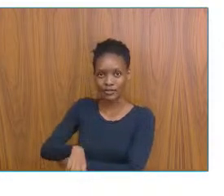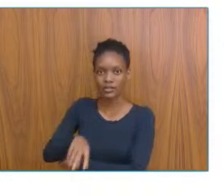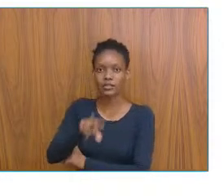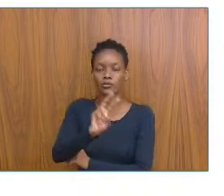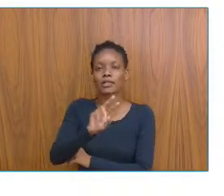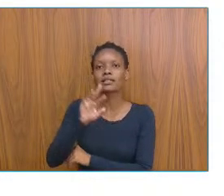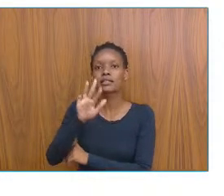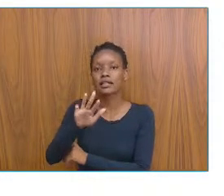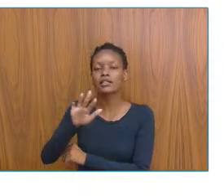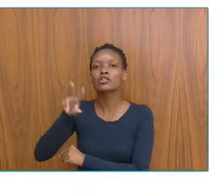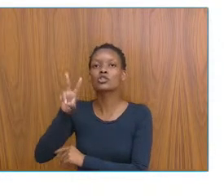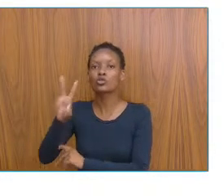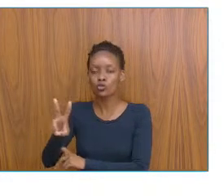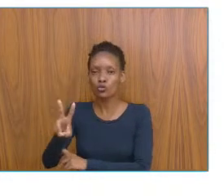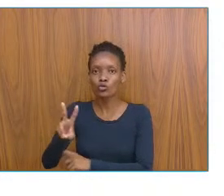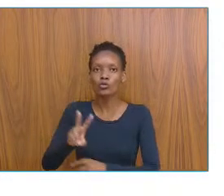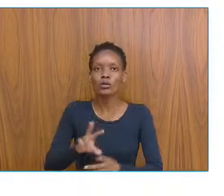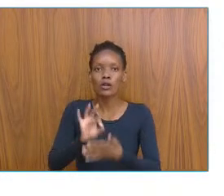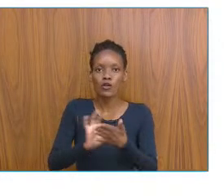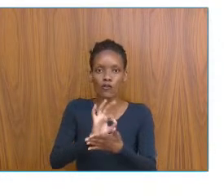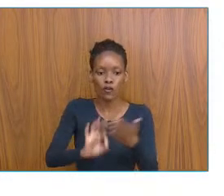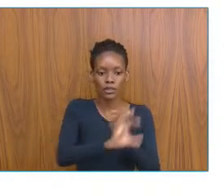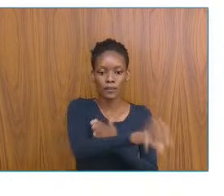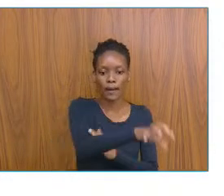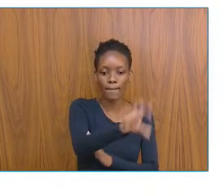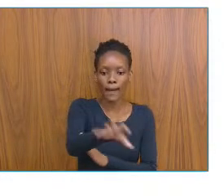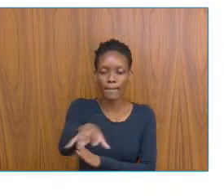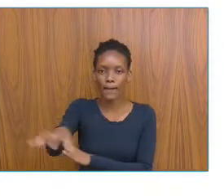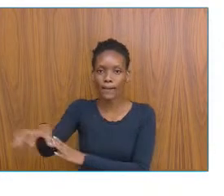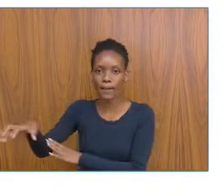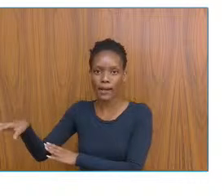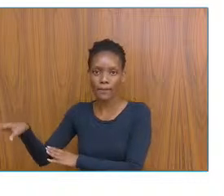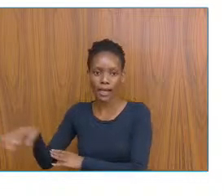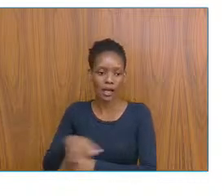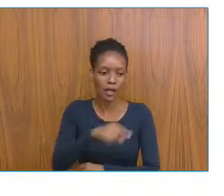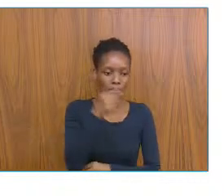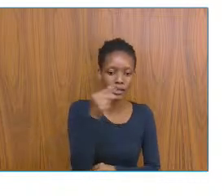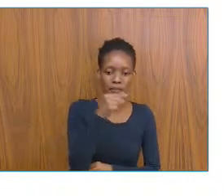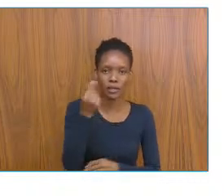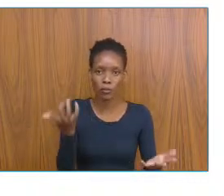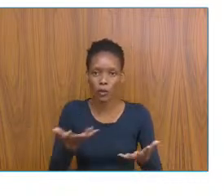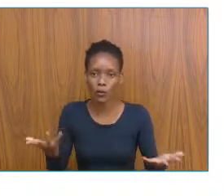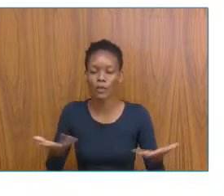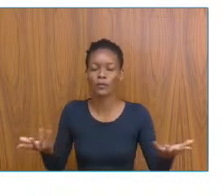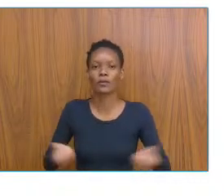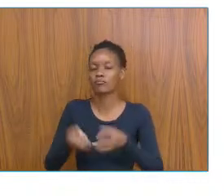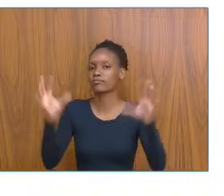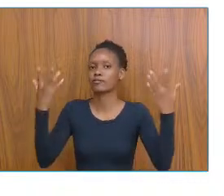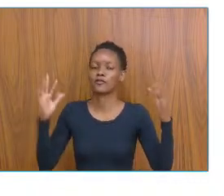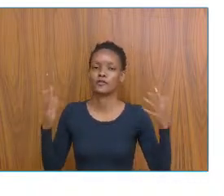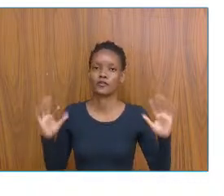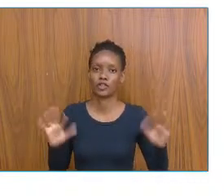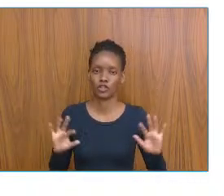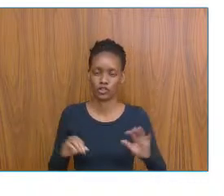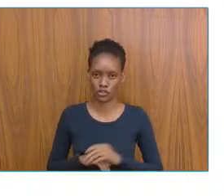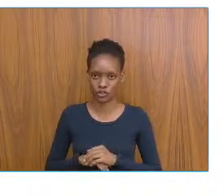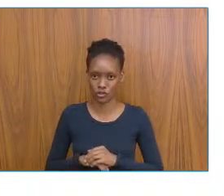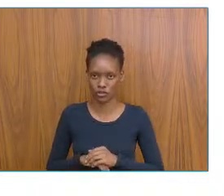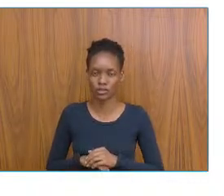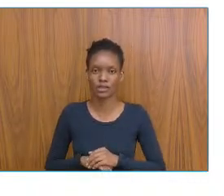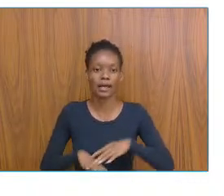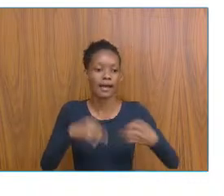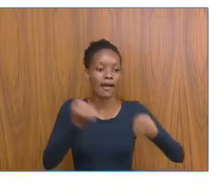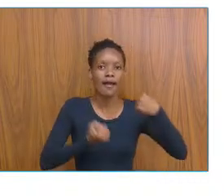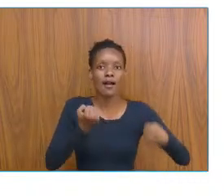23,292 voting stations that will be used in these elections. The routes for mobile voting stations have also